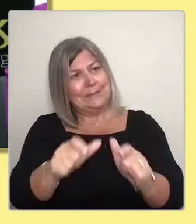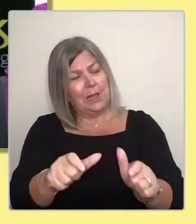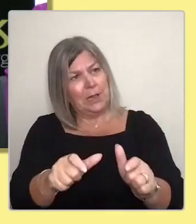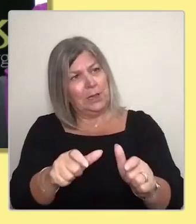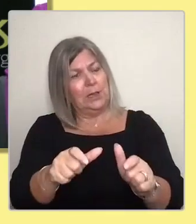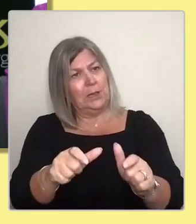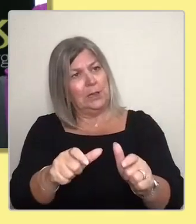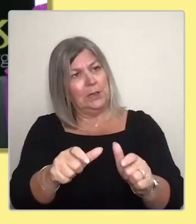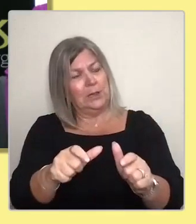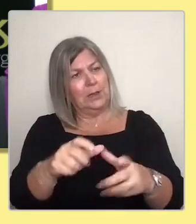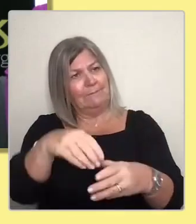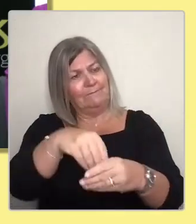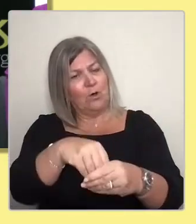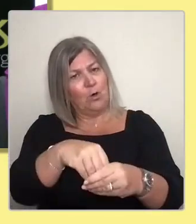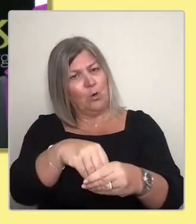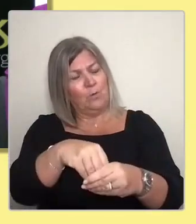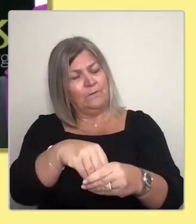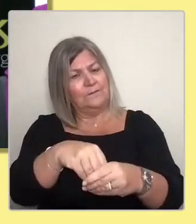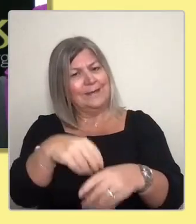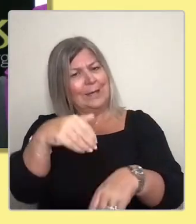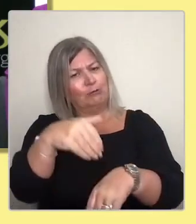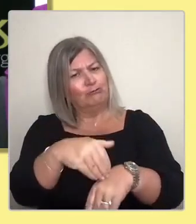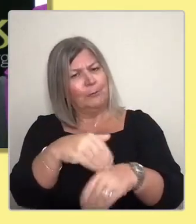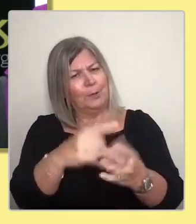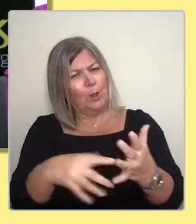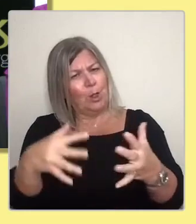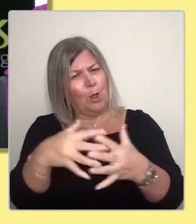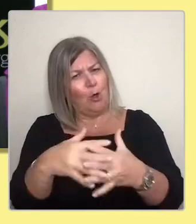make any sense to me.